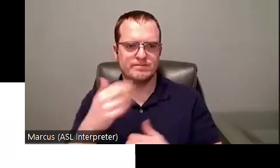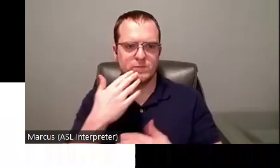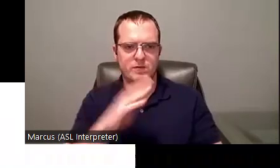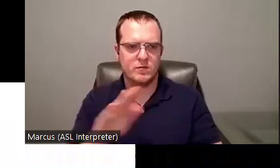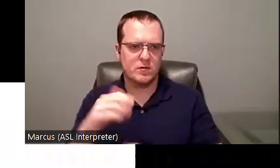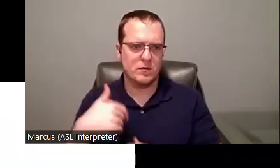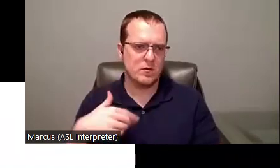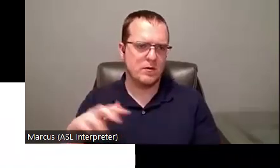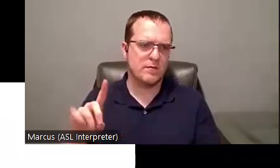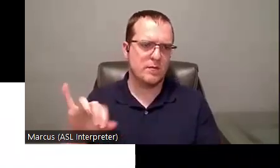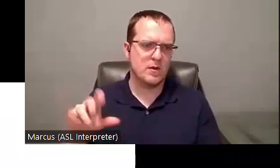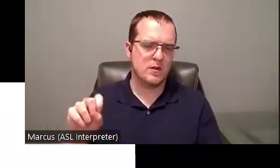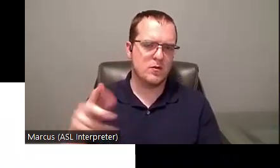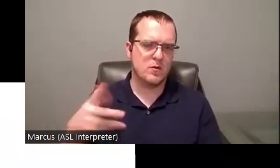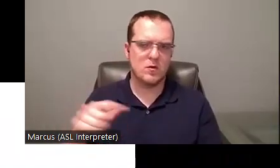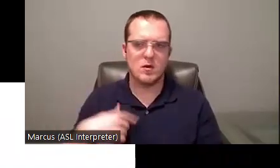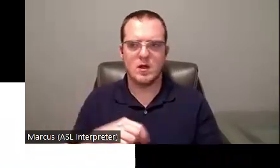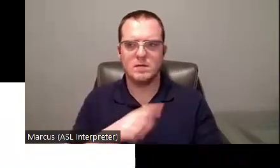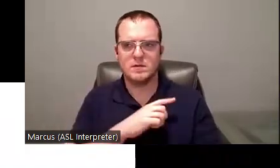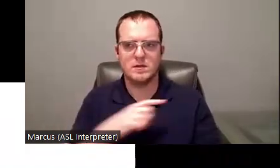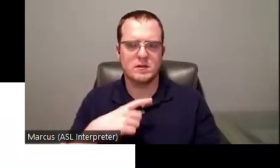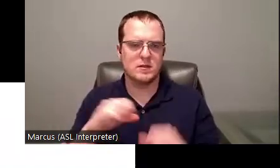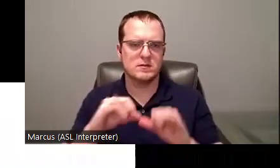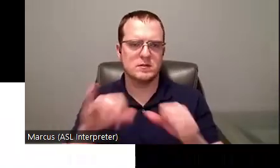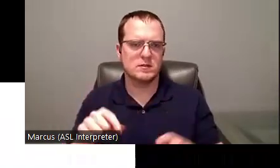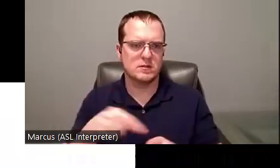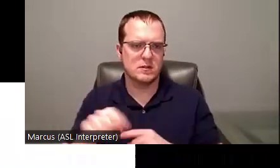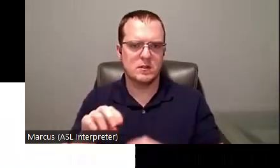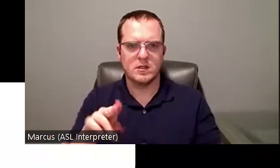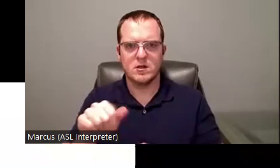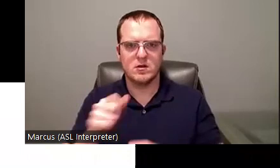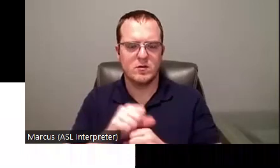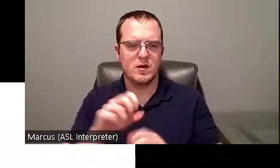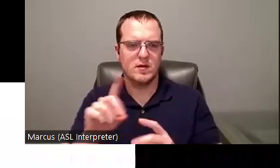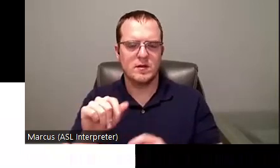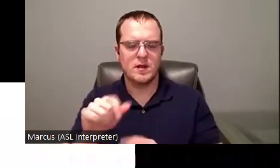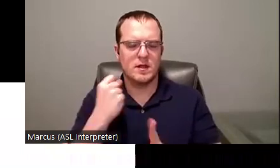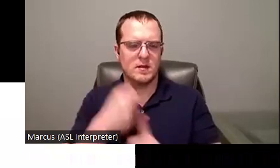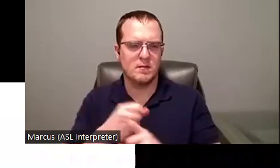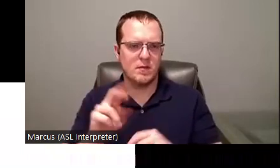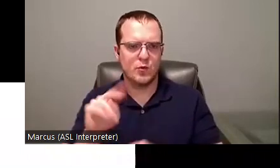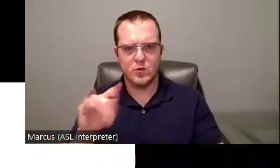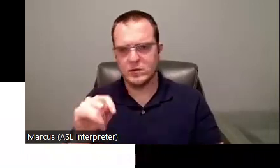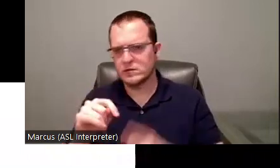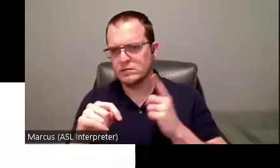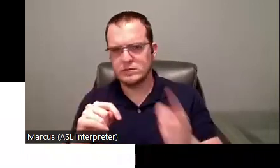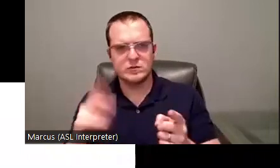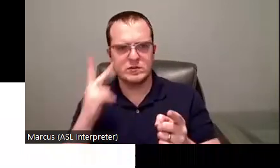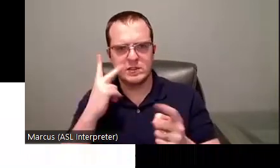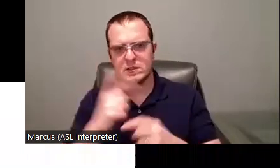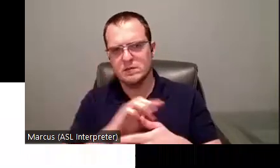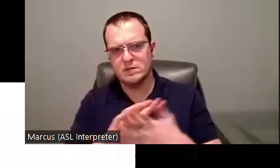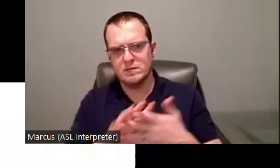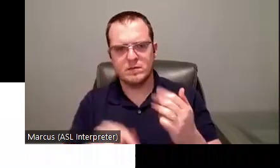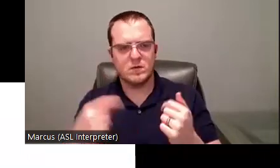is Dylan Sloat. I'm a legislative and systems specialist in the URA Strategic Data and Impact Unit. On your screen, you're going to see some highlights from the